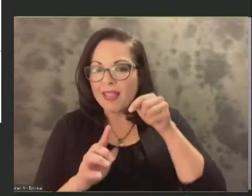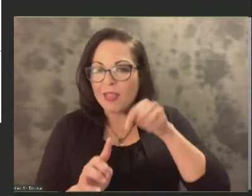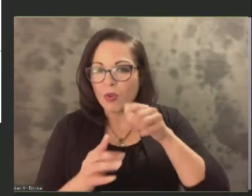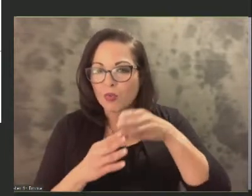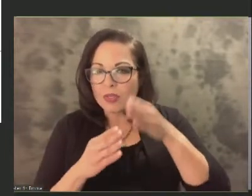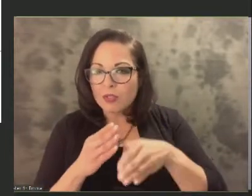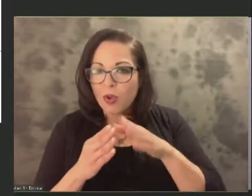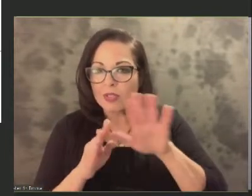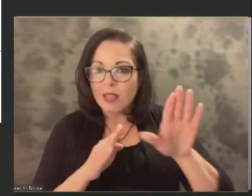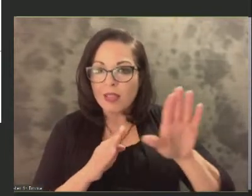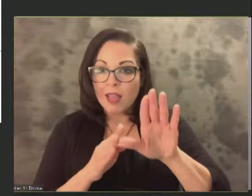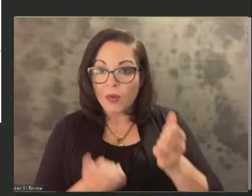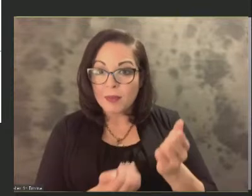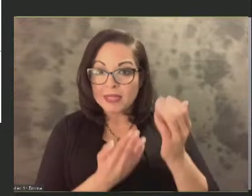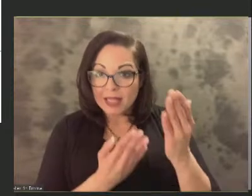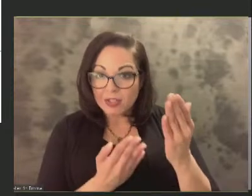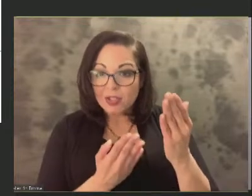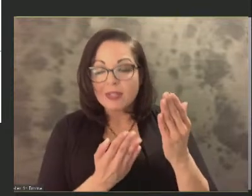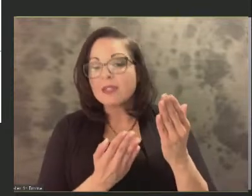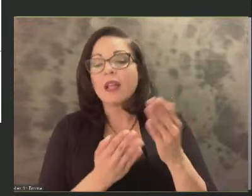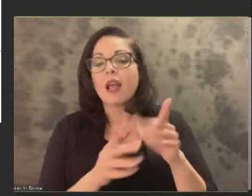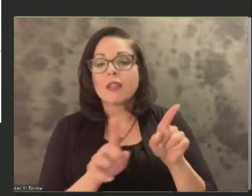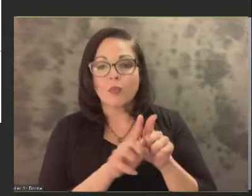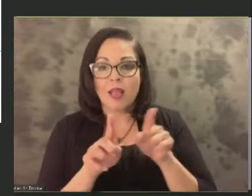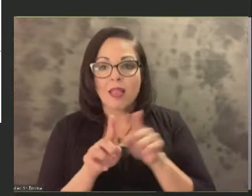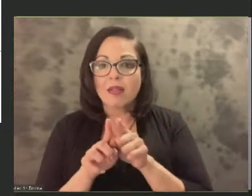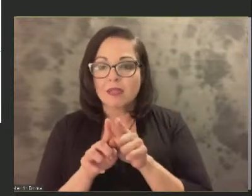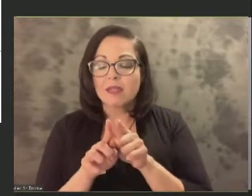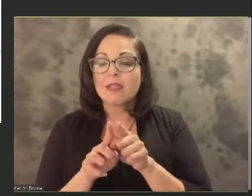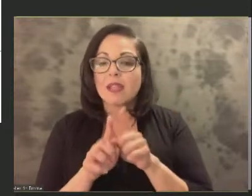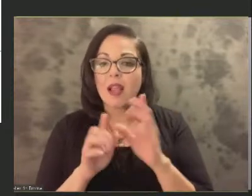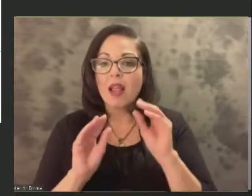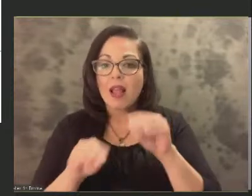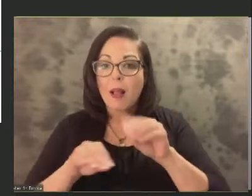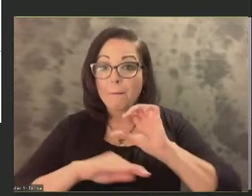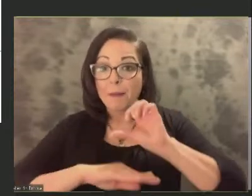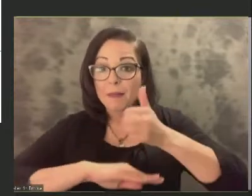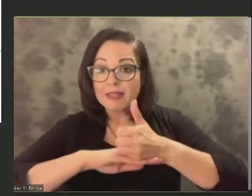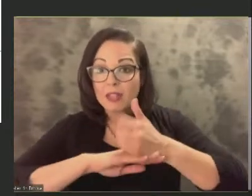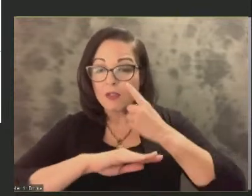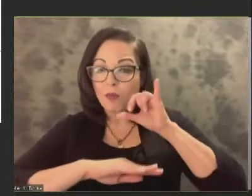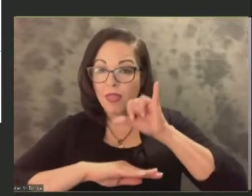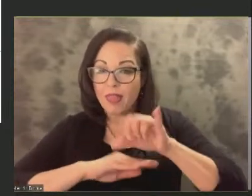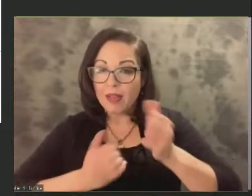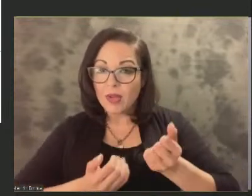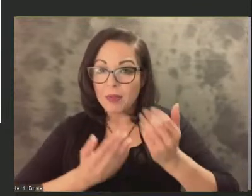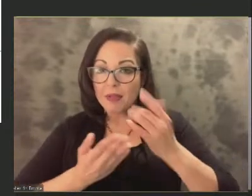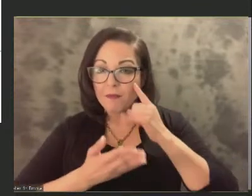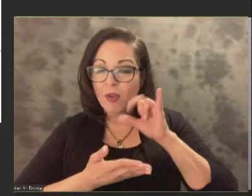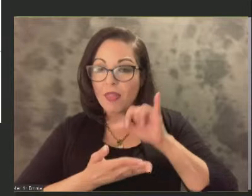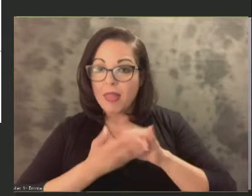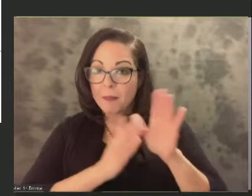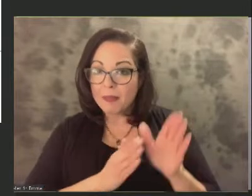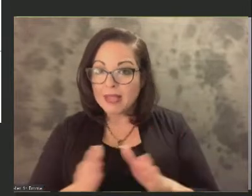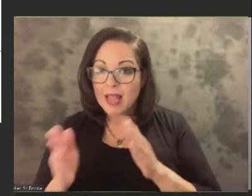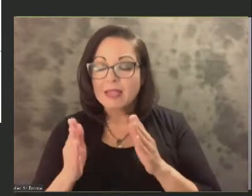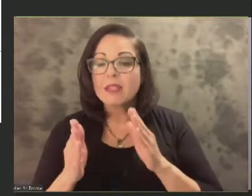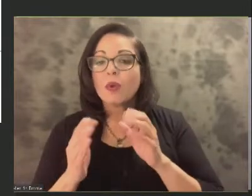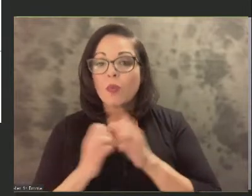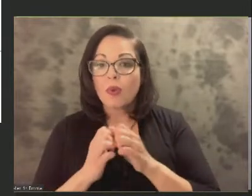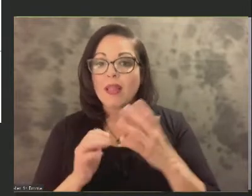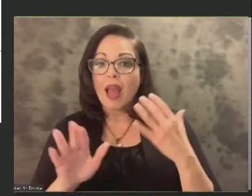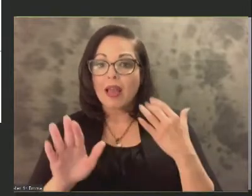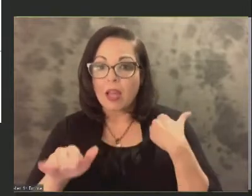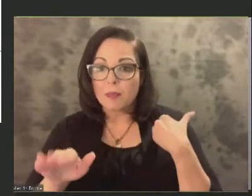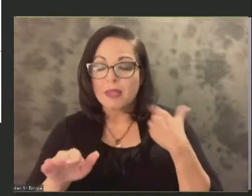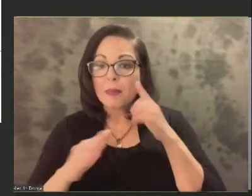their recommendations, as well as implementation. They will recommend implementation plan with